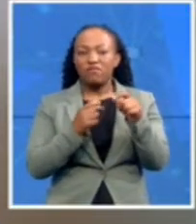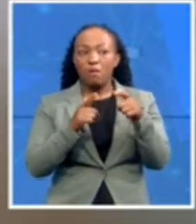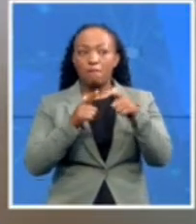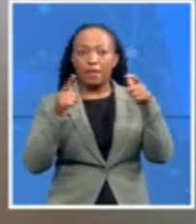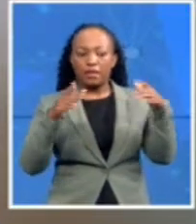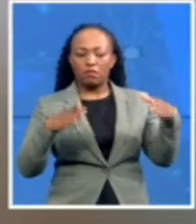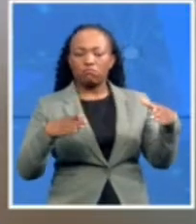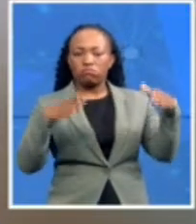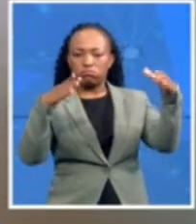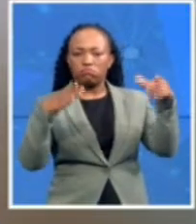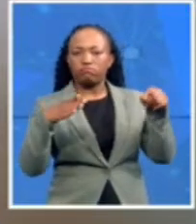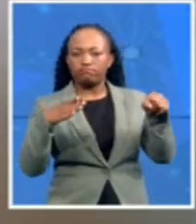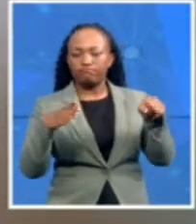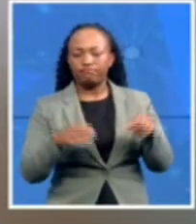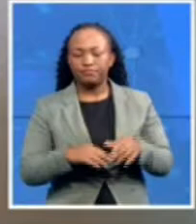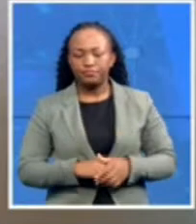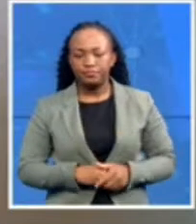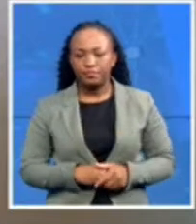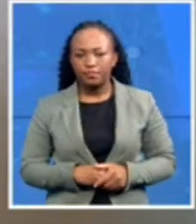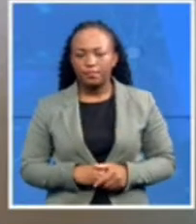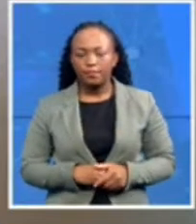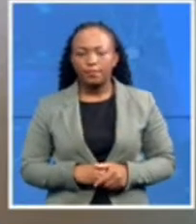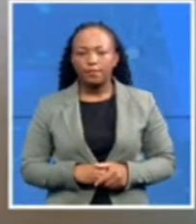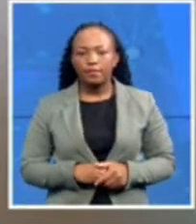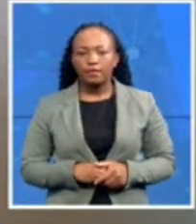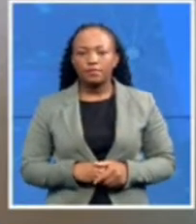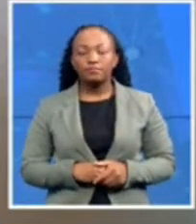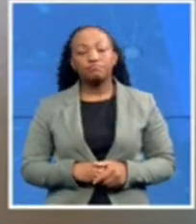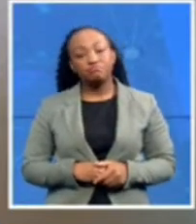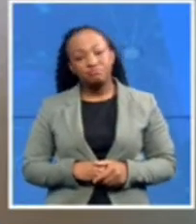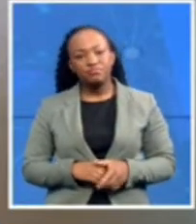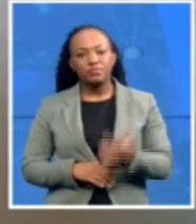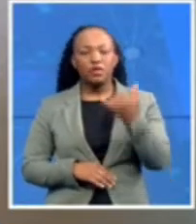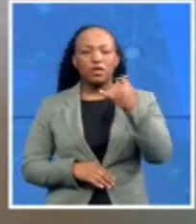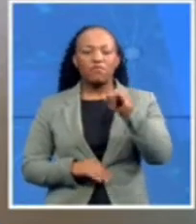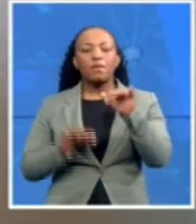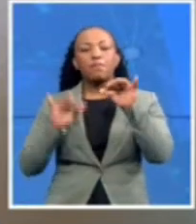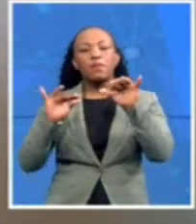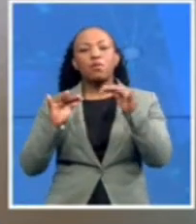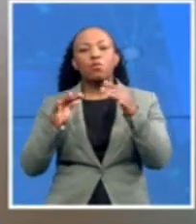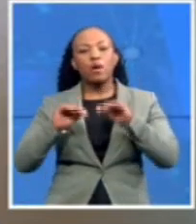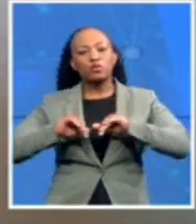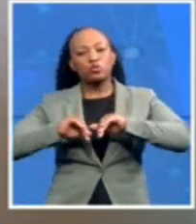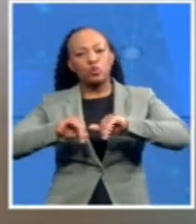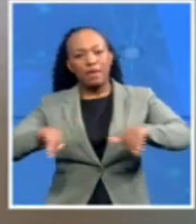If people with swimming pools, and we understand there's about